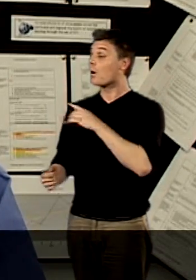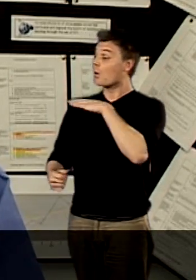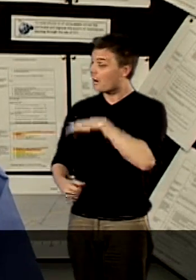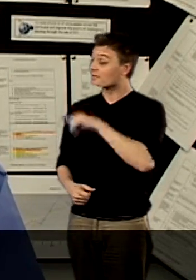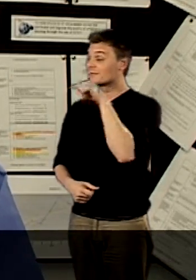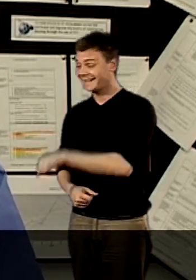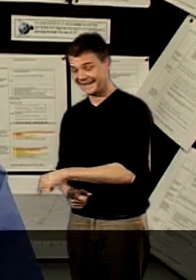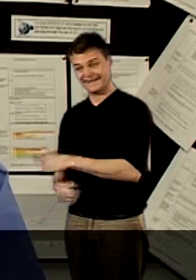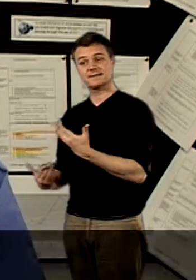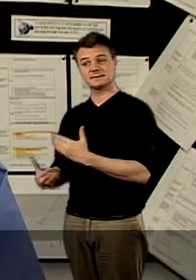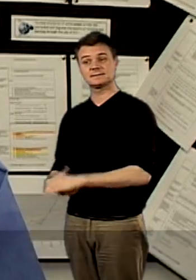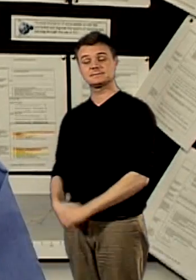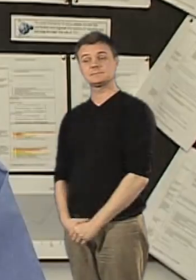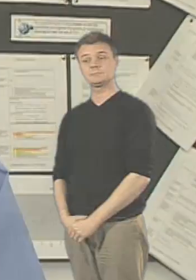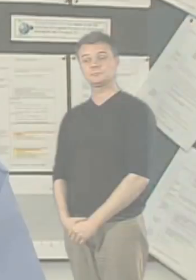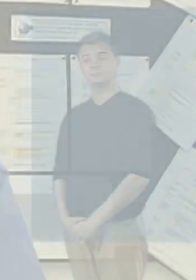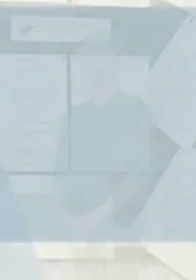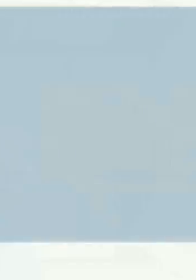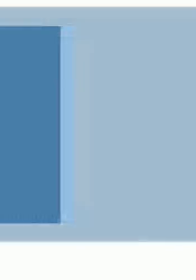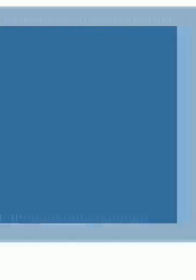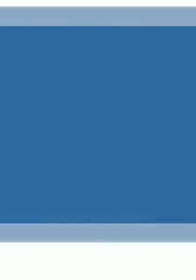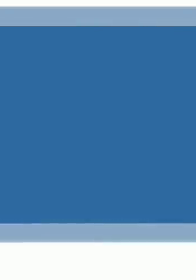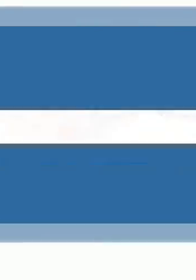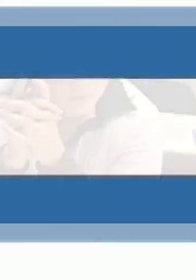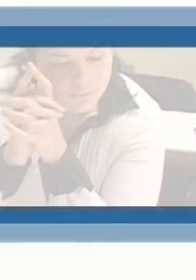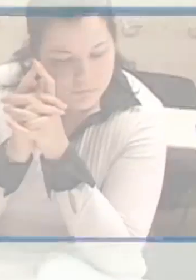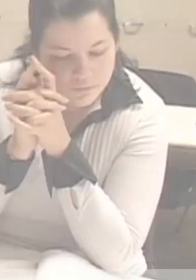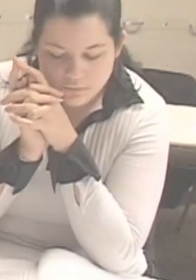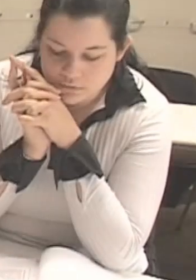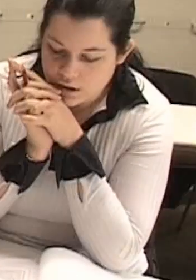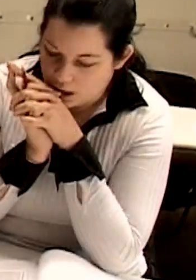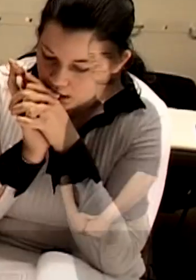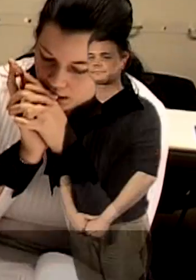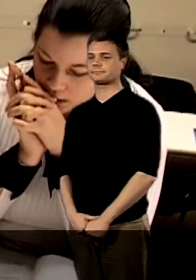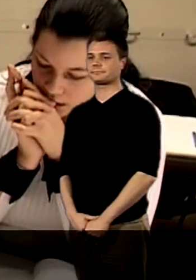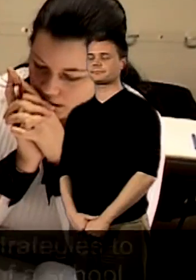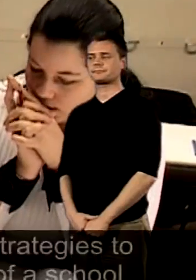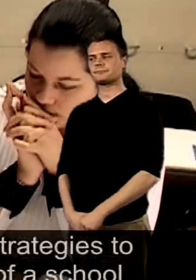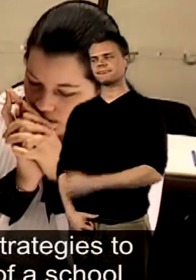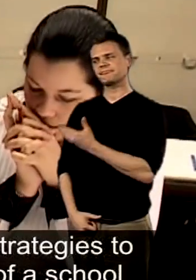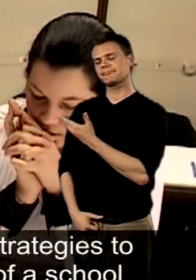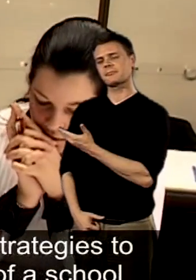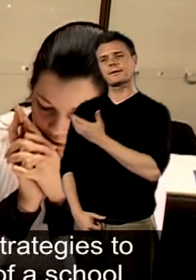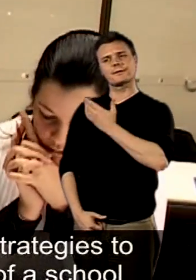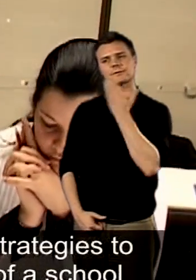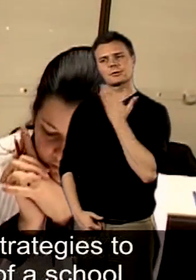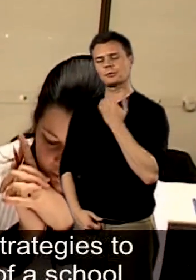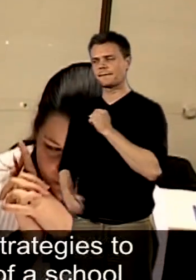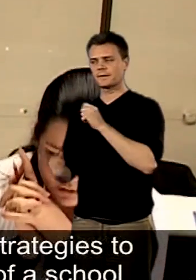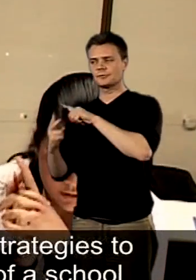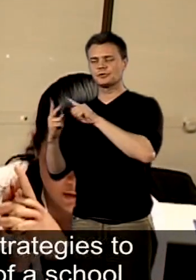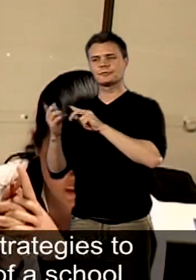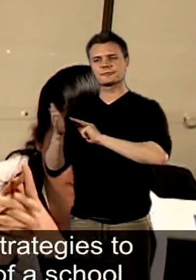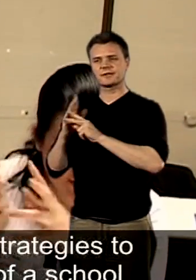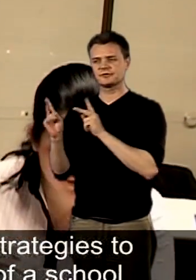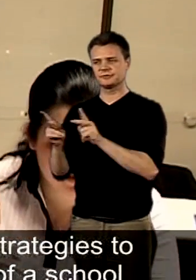learning. At William de Ferrer's school, two